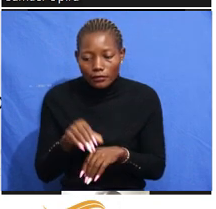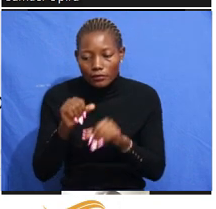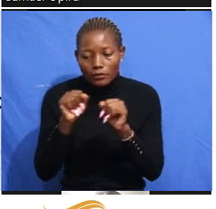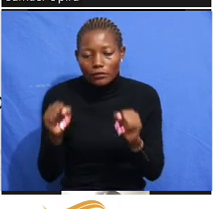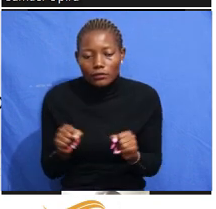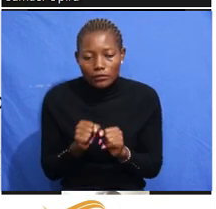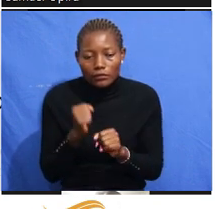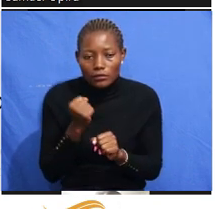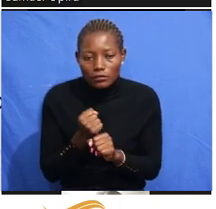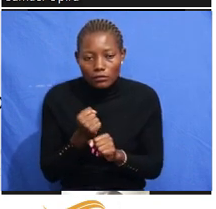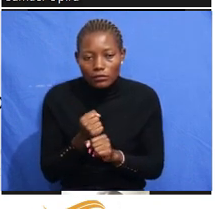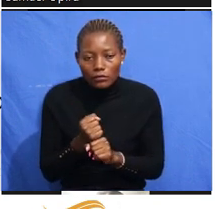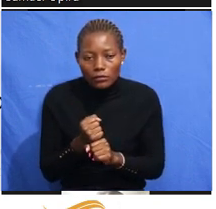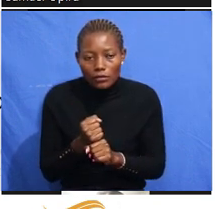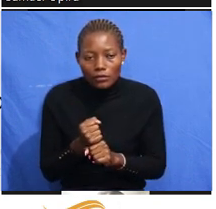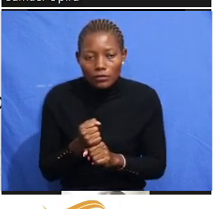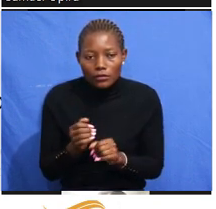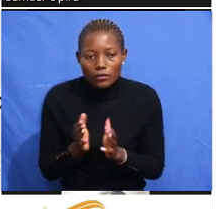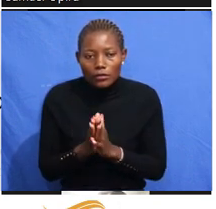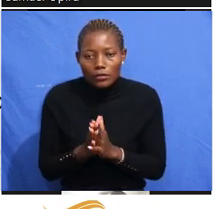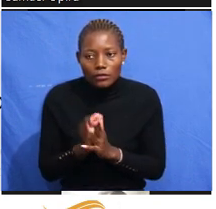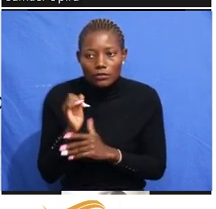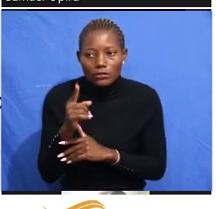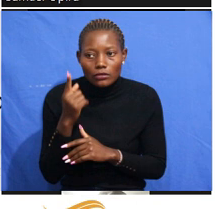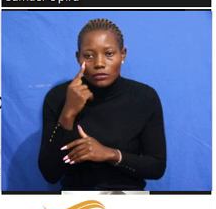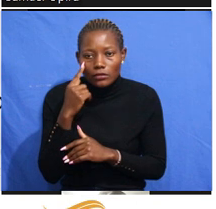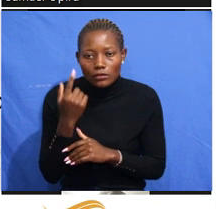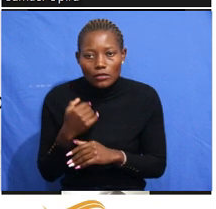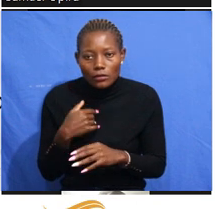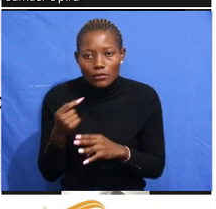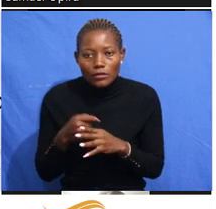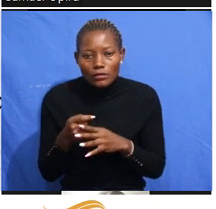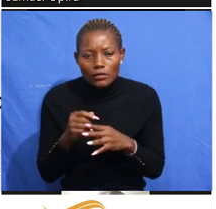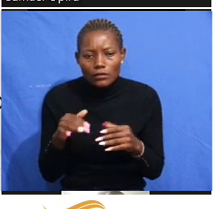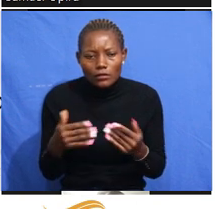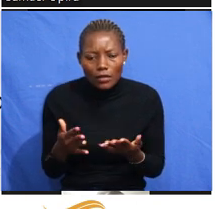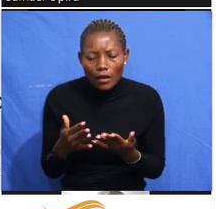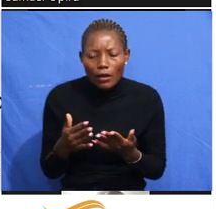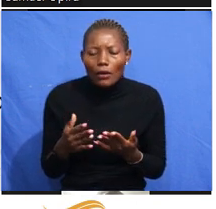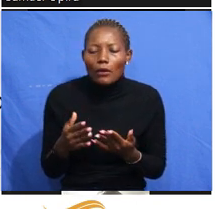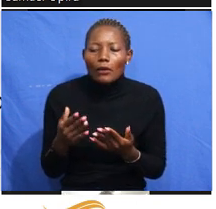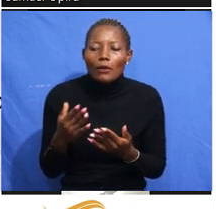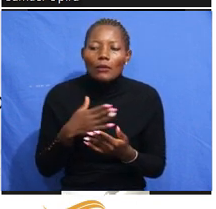systems operate concurrently. And you need to see, how do I train the aerobic